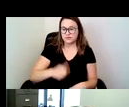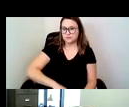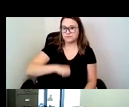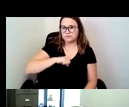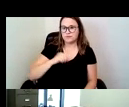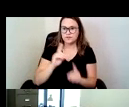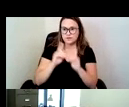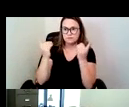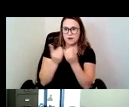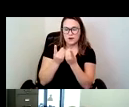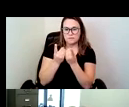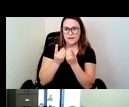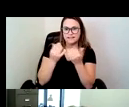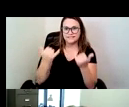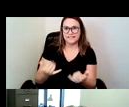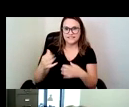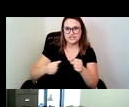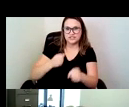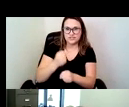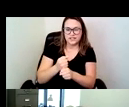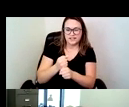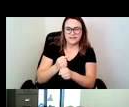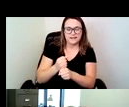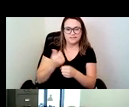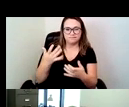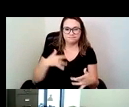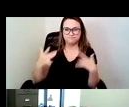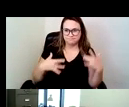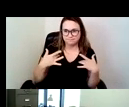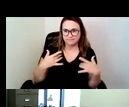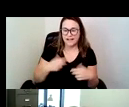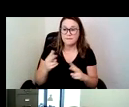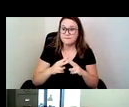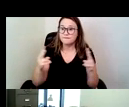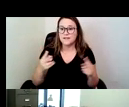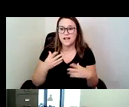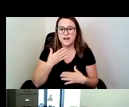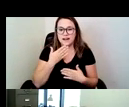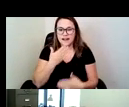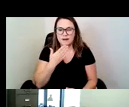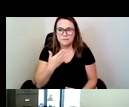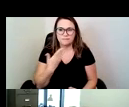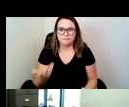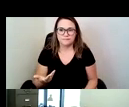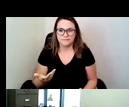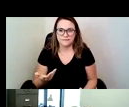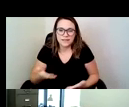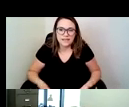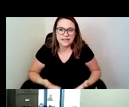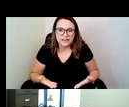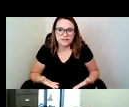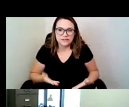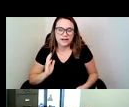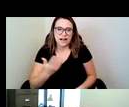Abuse Conference once again this year. And I'm very grateful to the organizers for their wonderful work